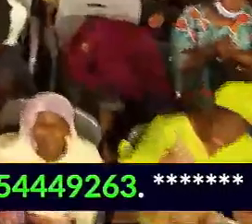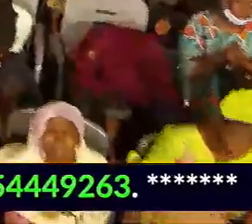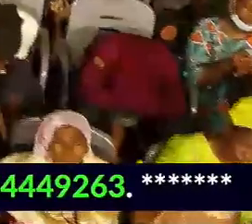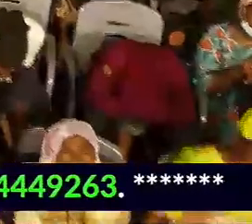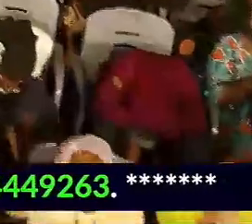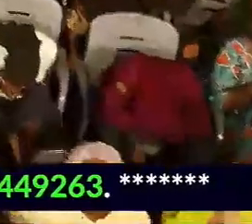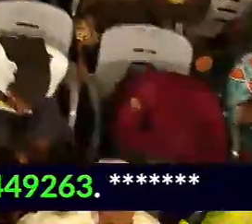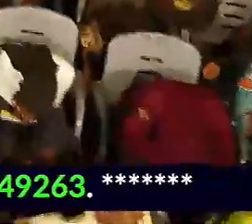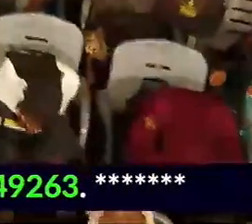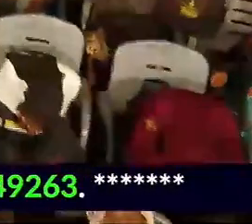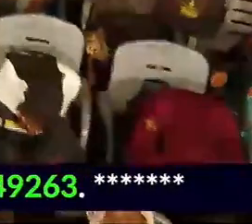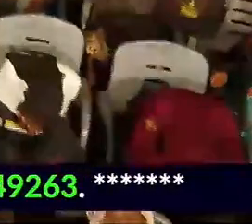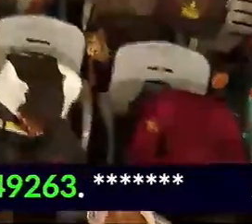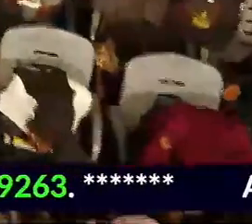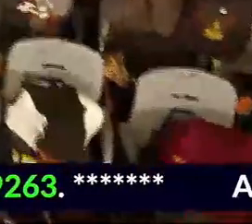Supervisor to the right.